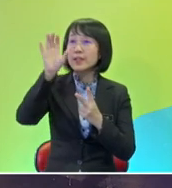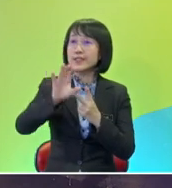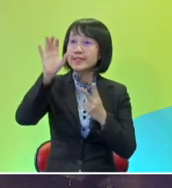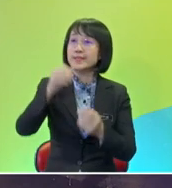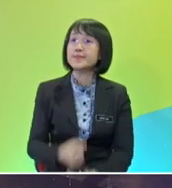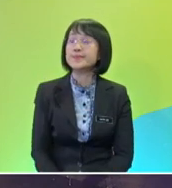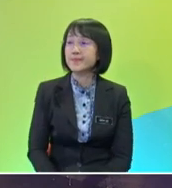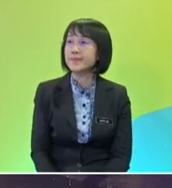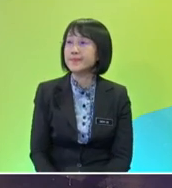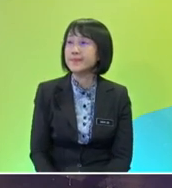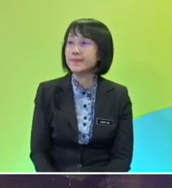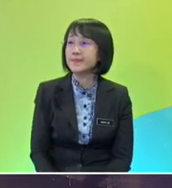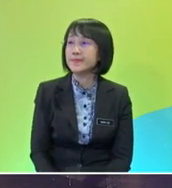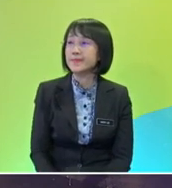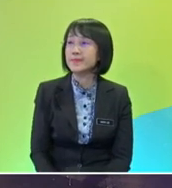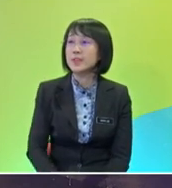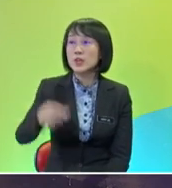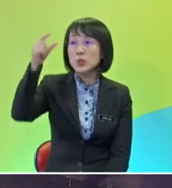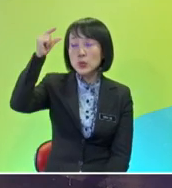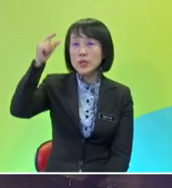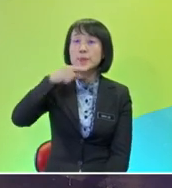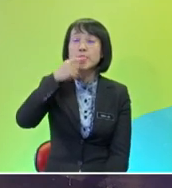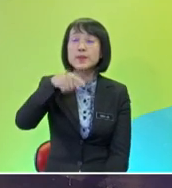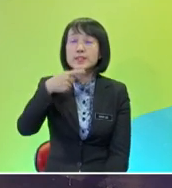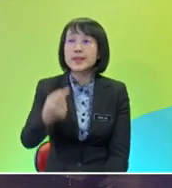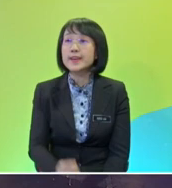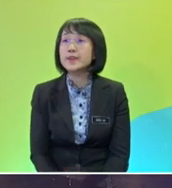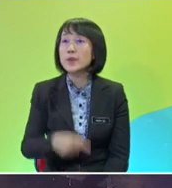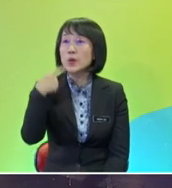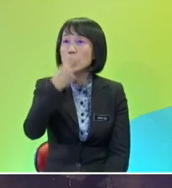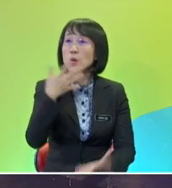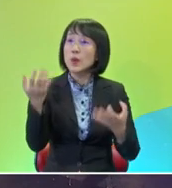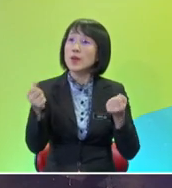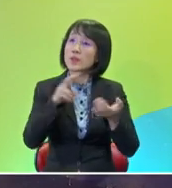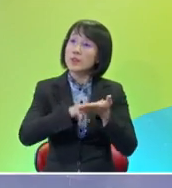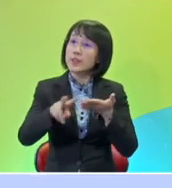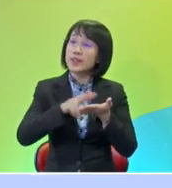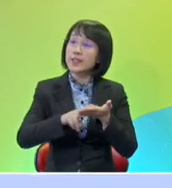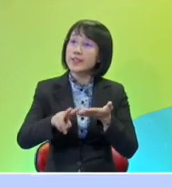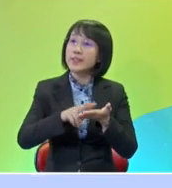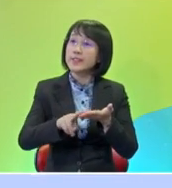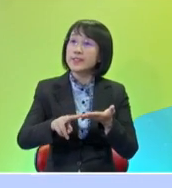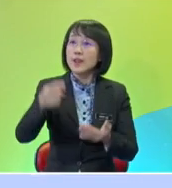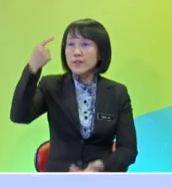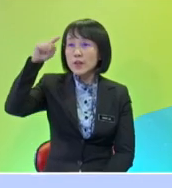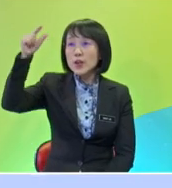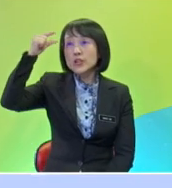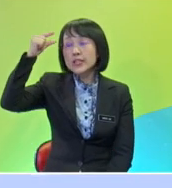what Guldeep has to say. Okay. Who's going to read Guldeep's opinion? Raise your hand up.